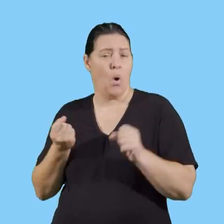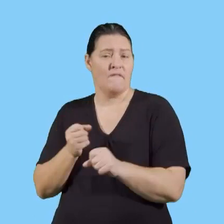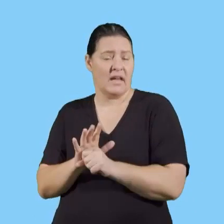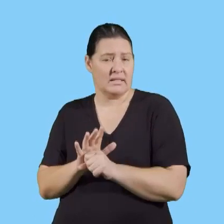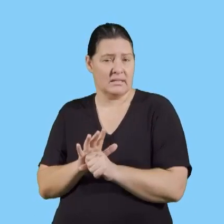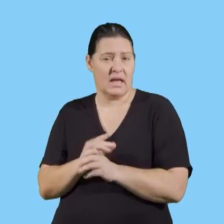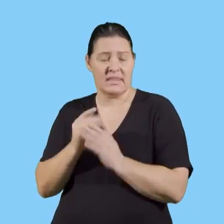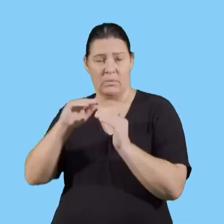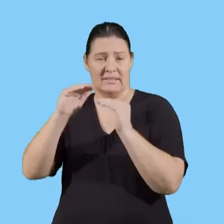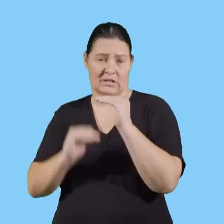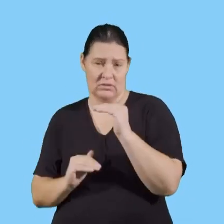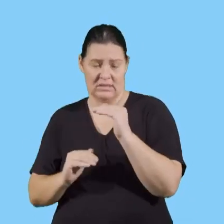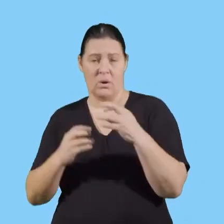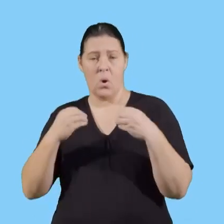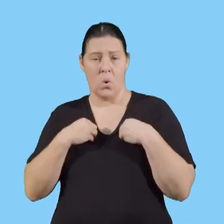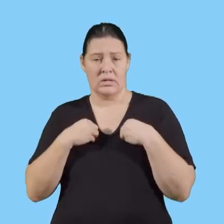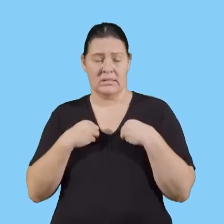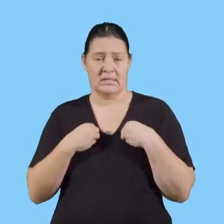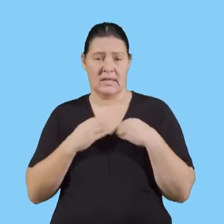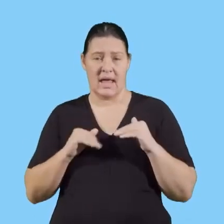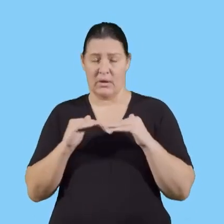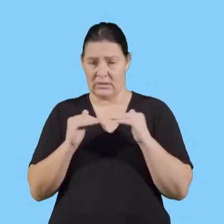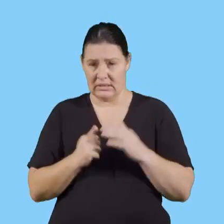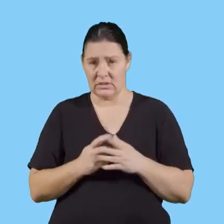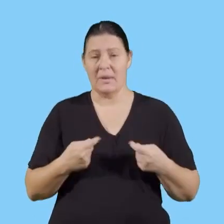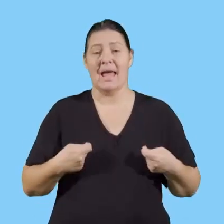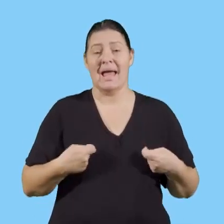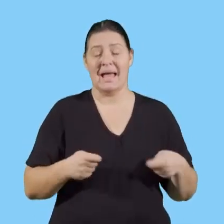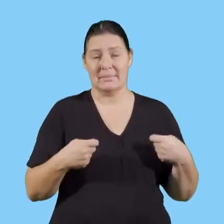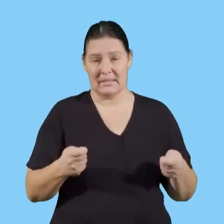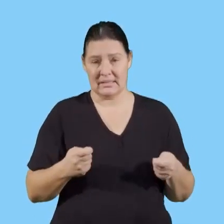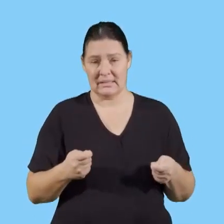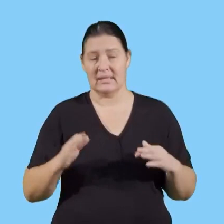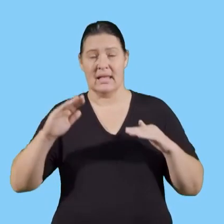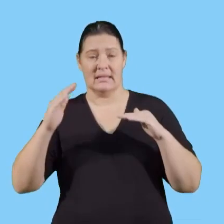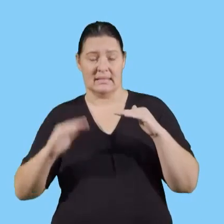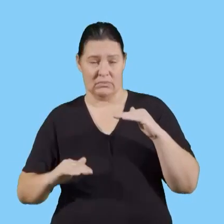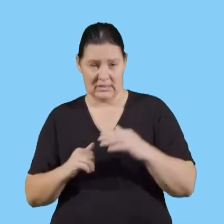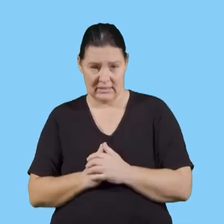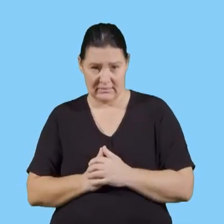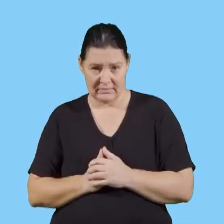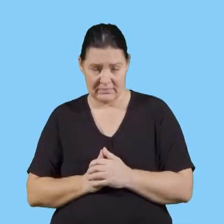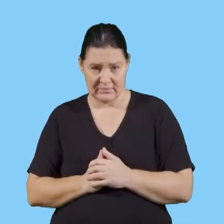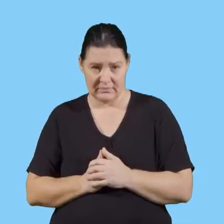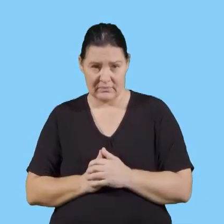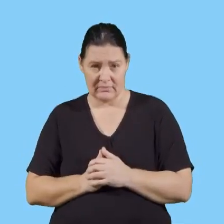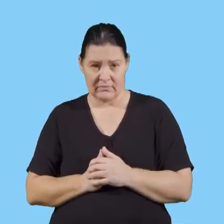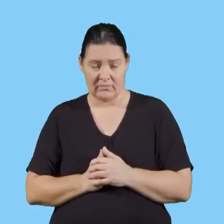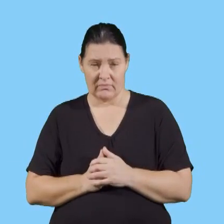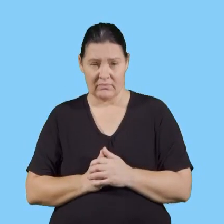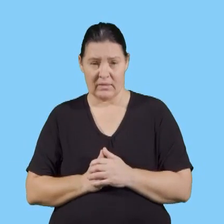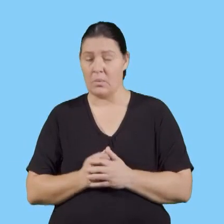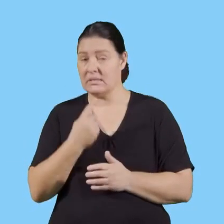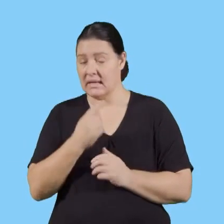they affect? They will decrease my owner's equity. Therefore, expenses will decrease my owner's equity. So I'll come